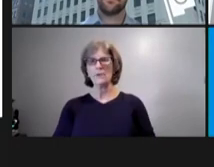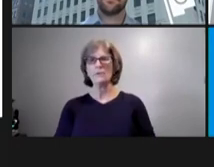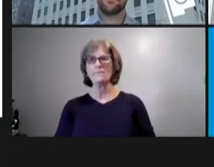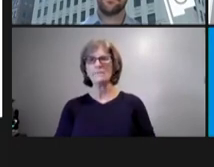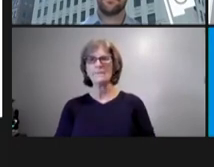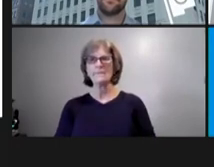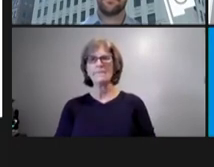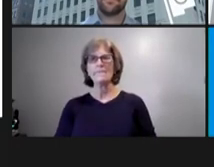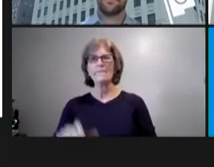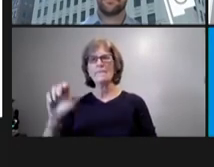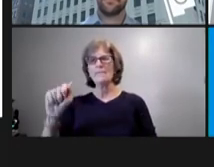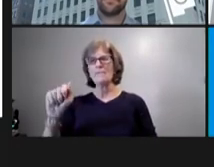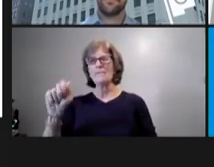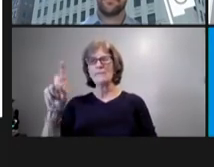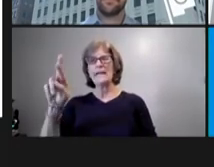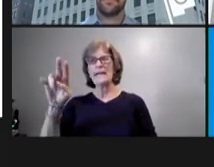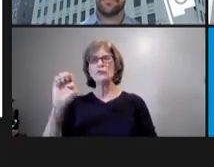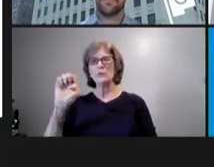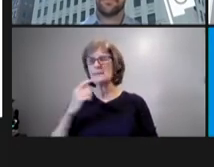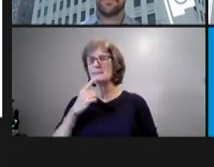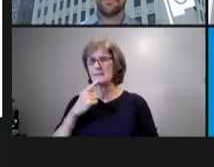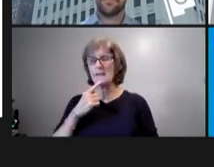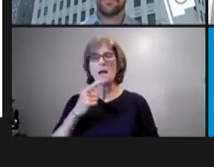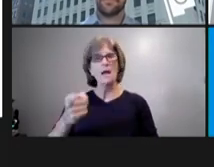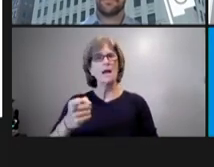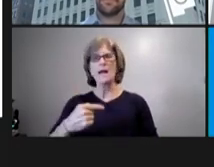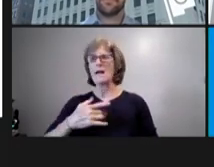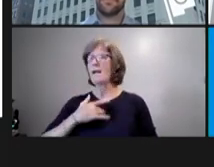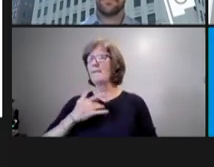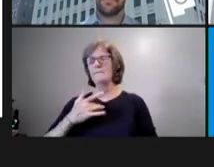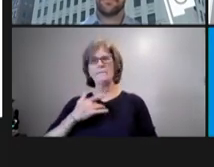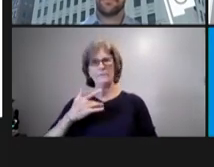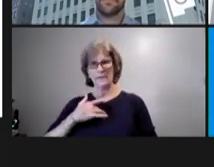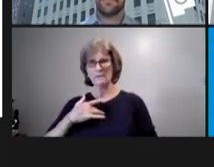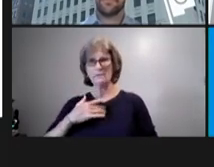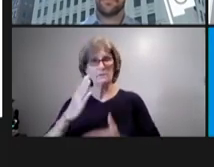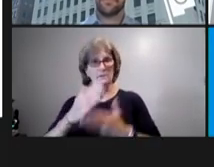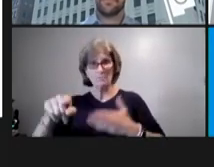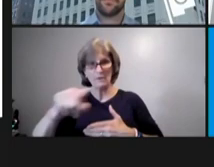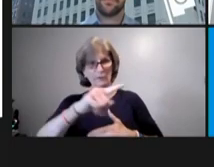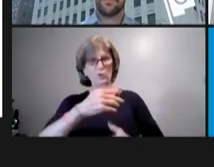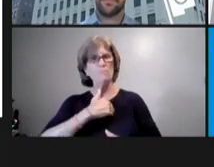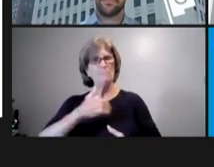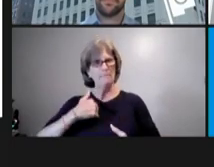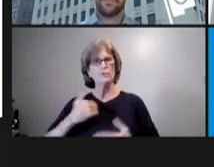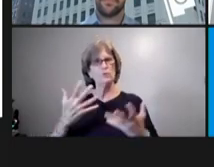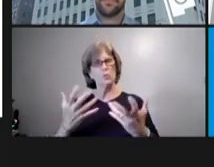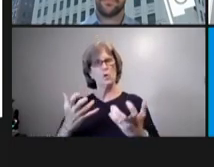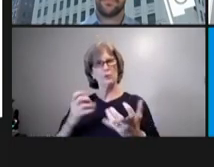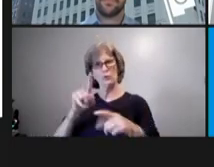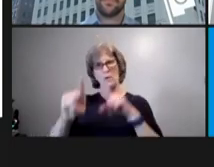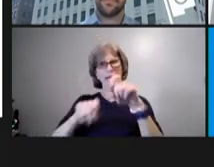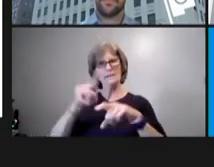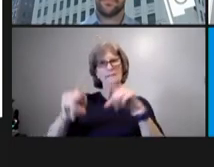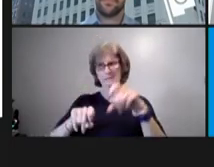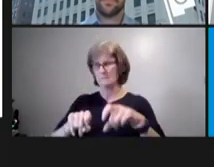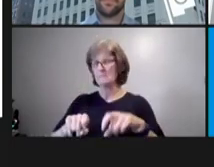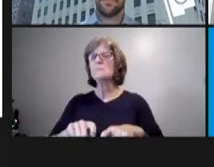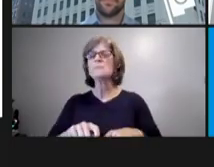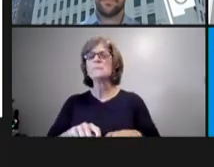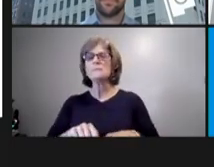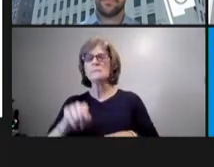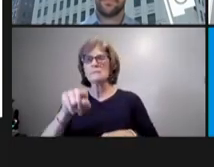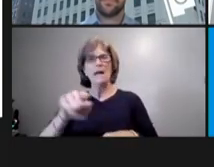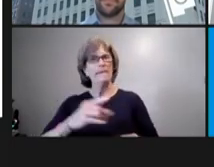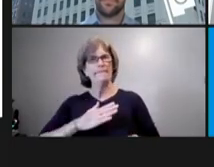Well, and I feel confident if the group, you know, at a later time, individual members have questions for Natalie, I feel confident that she would be happy